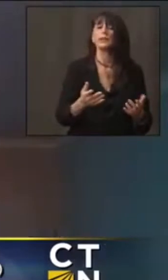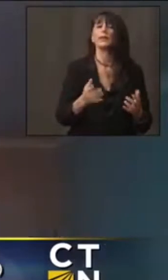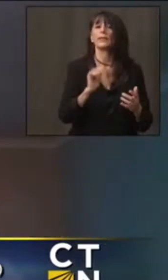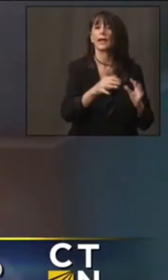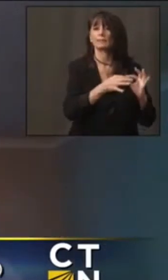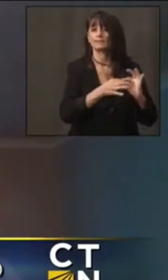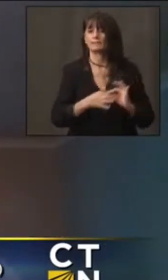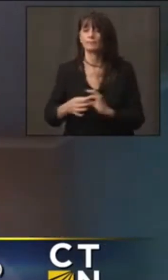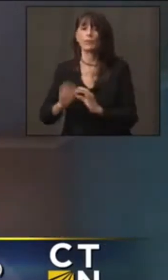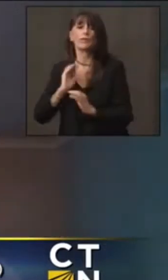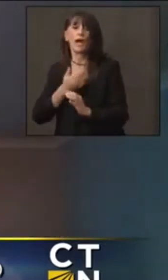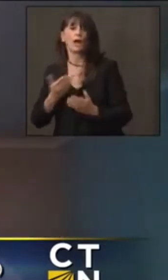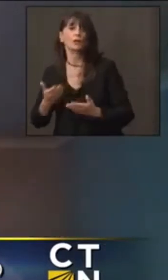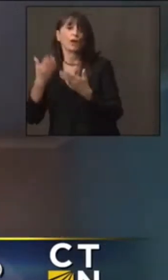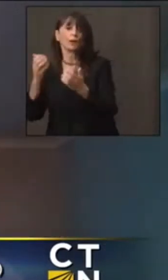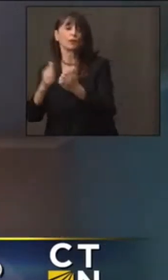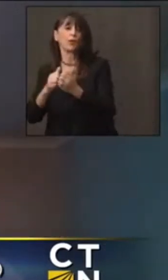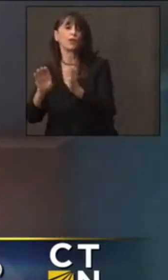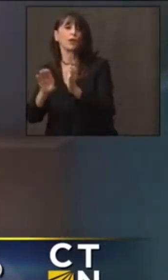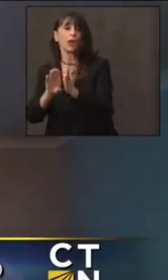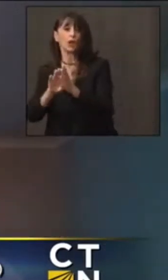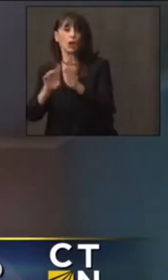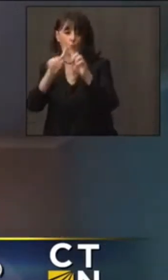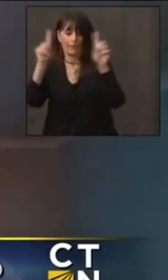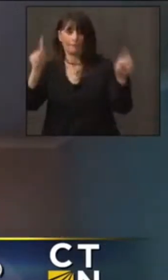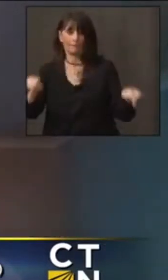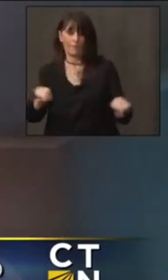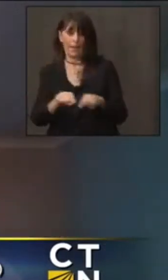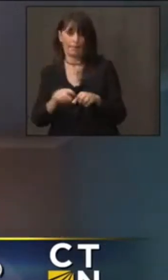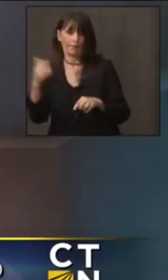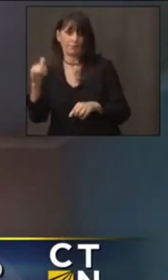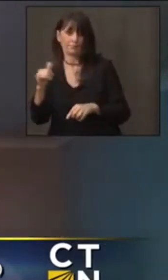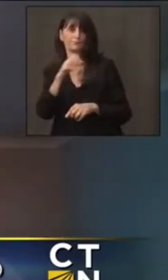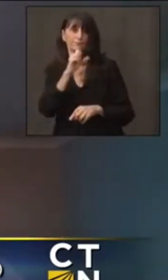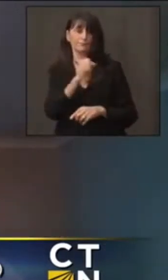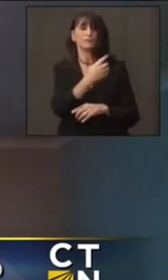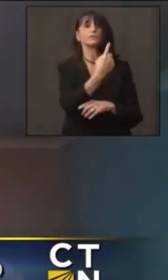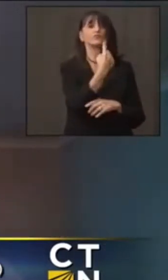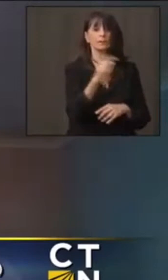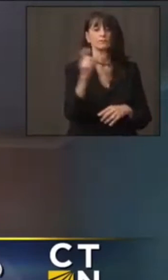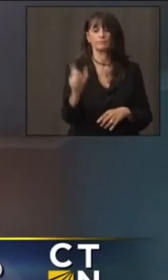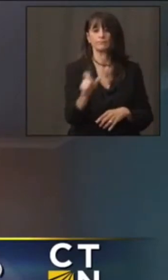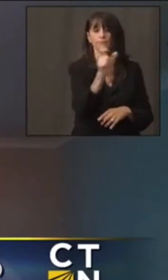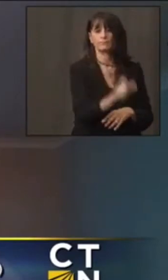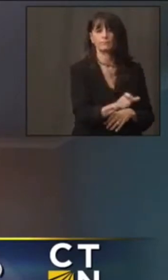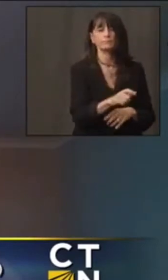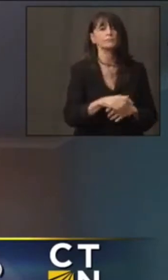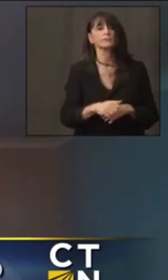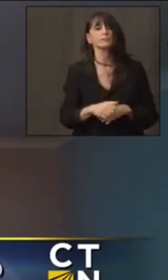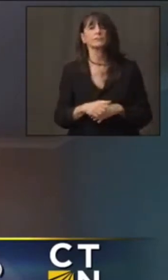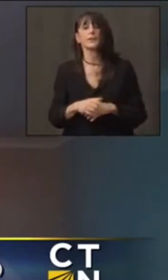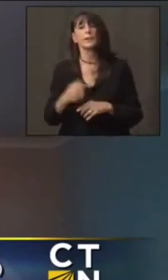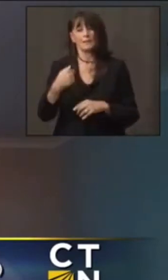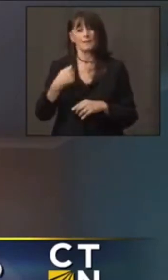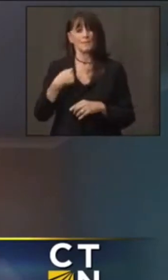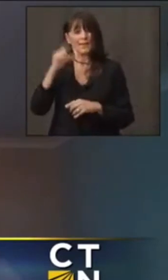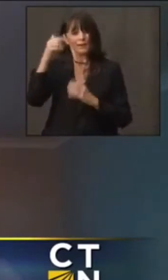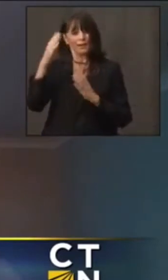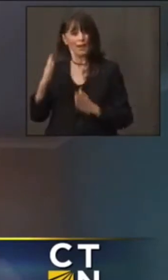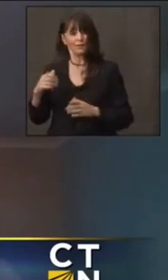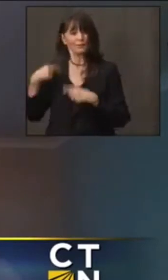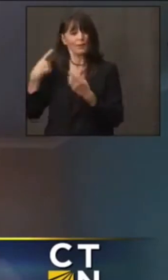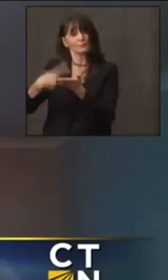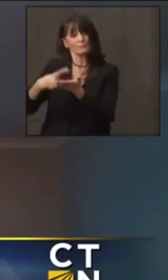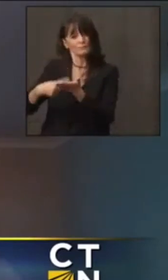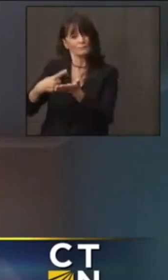on our alert level map, is that the same thing that the governor and I have been saying for the past